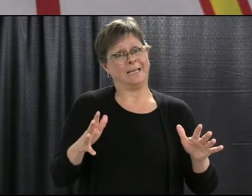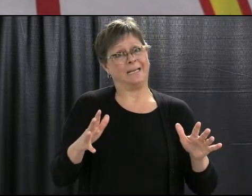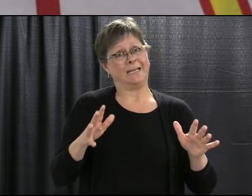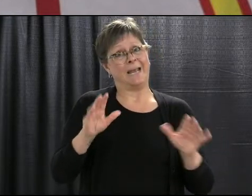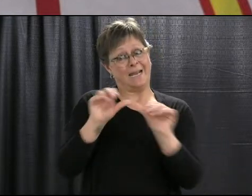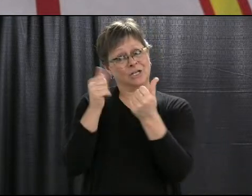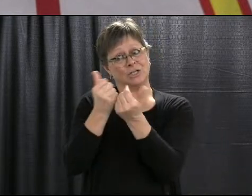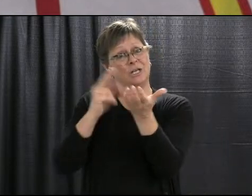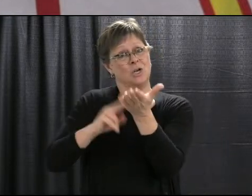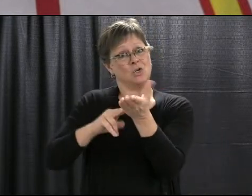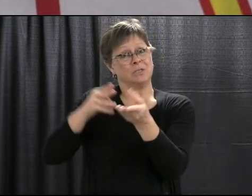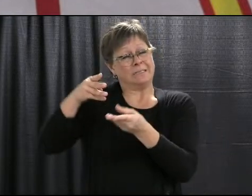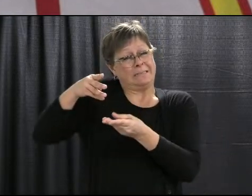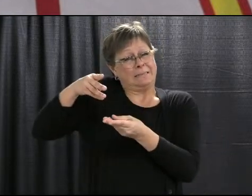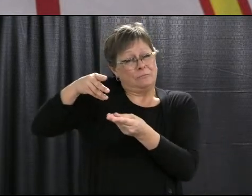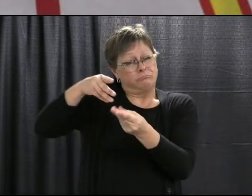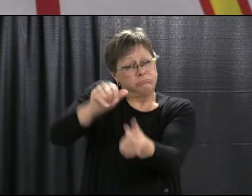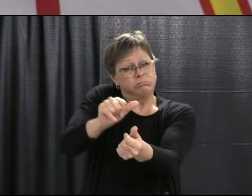cost of agency nursing